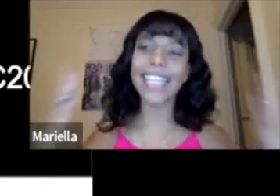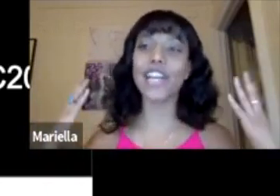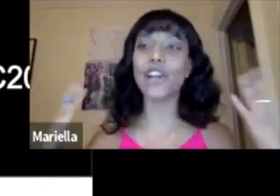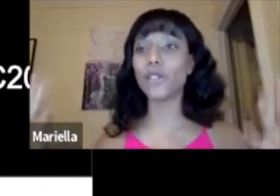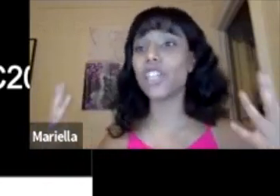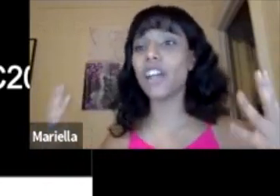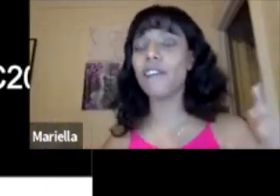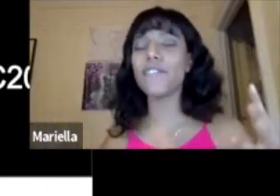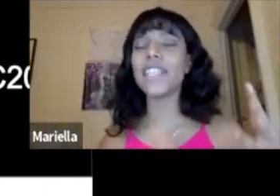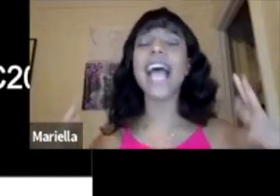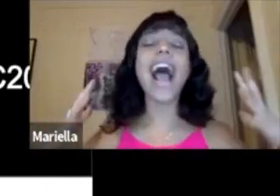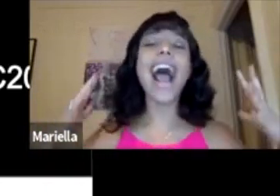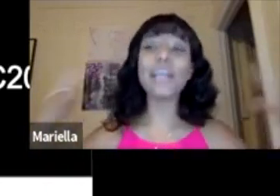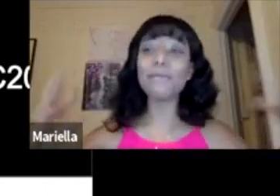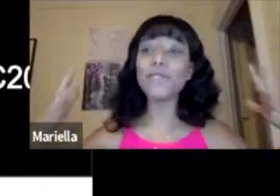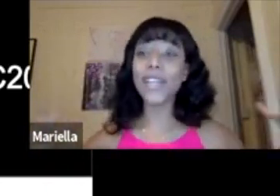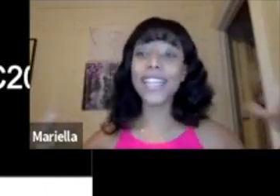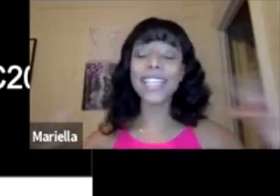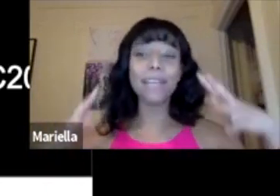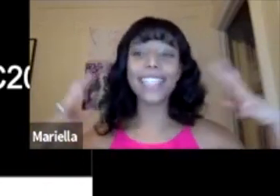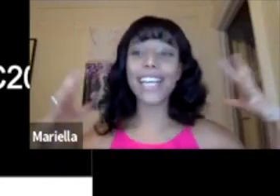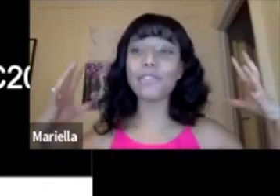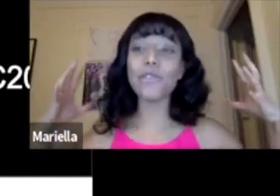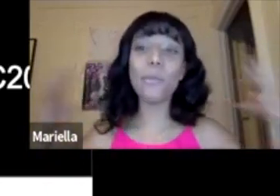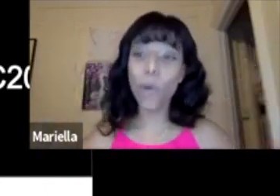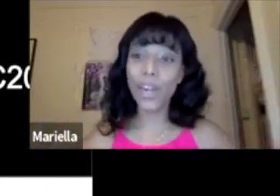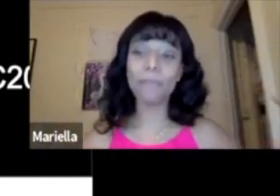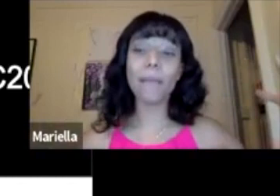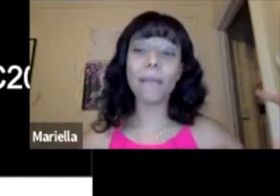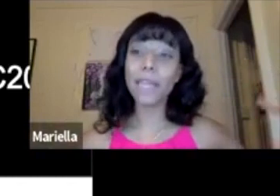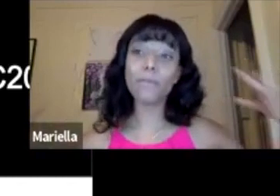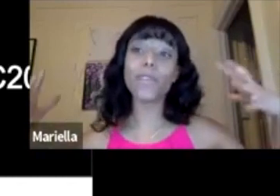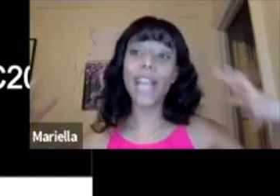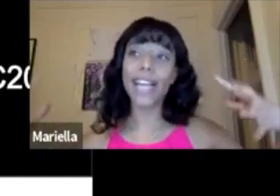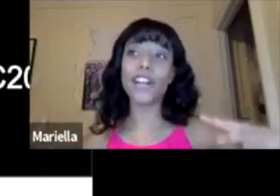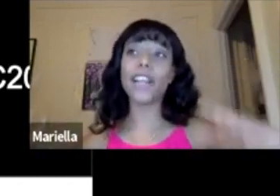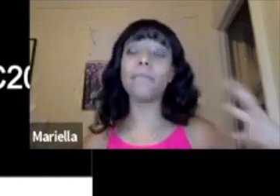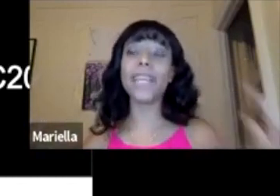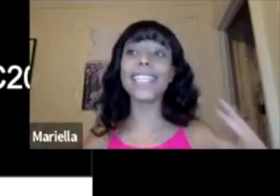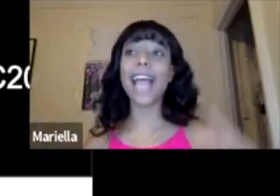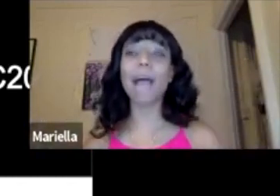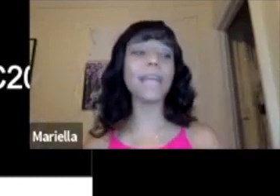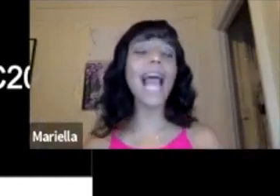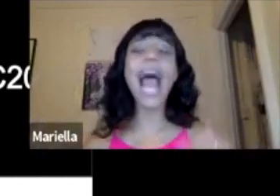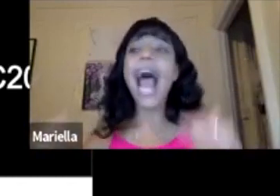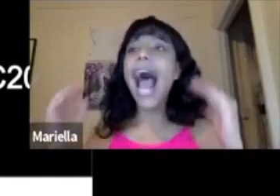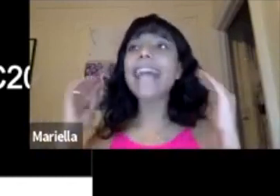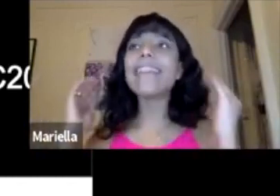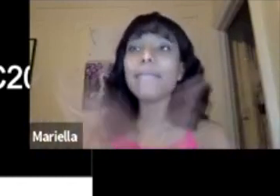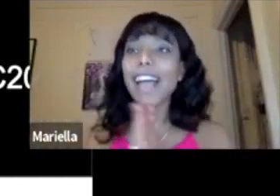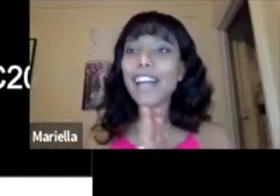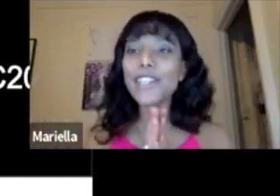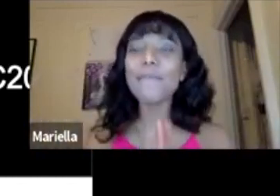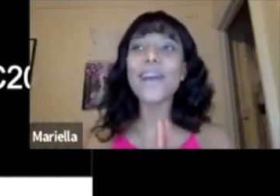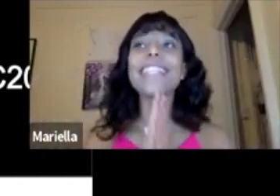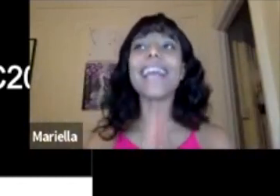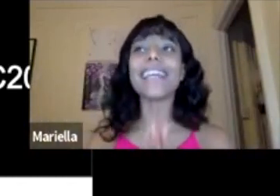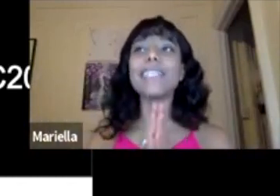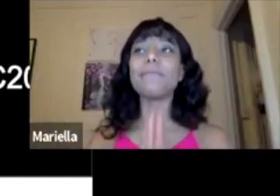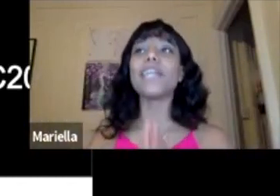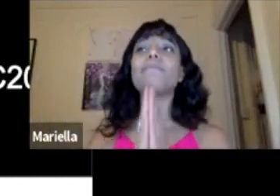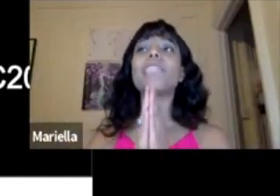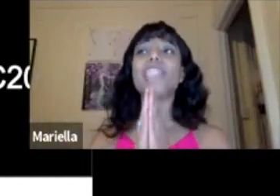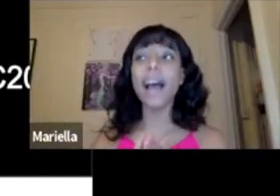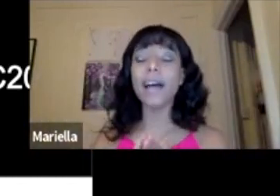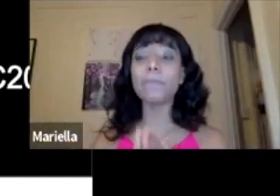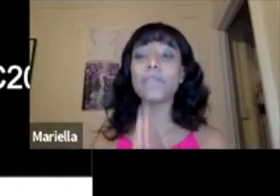Access and Inclusion Conference. I am doing this because I am supported by people like her that make this happen. And let me talk to you about the second